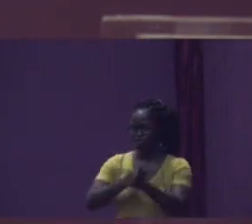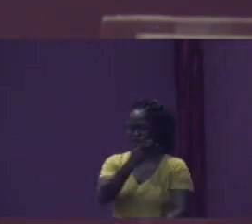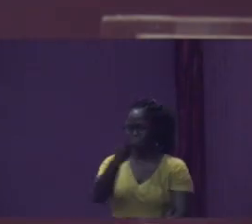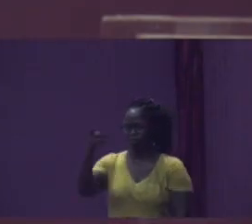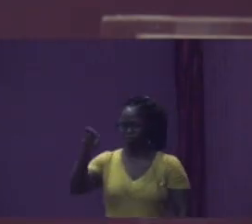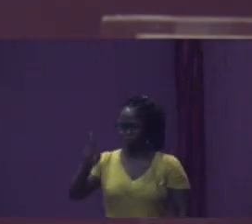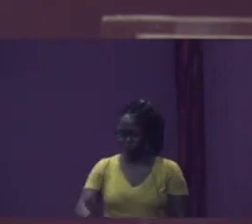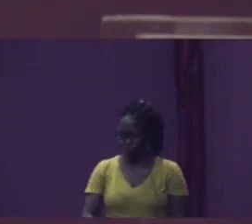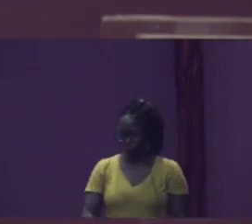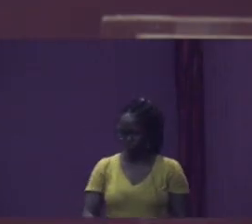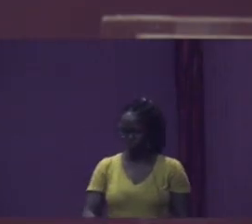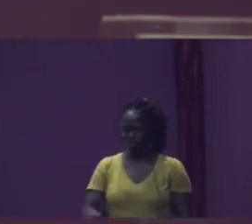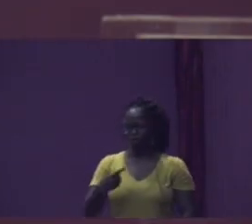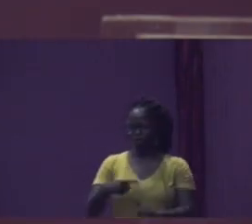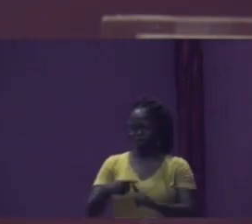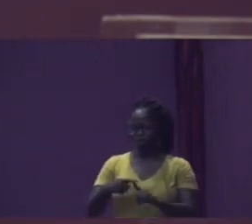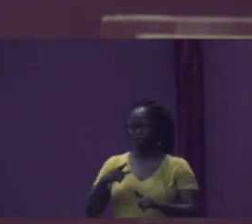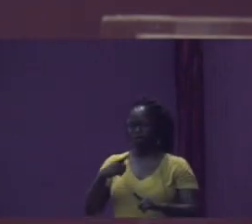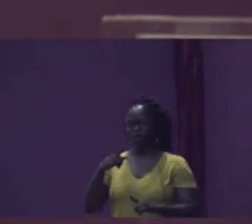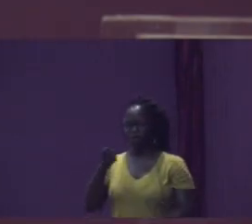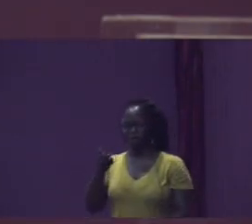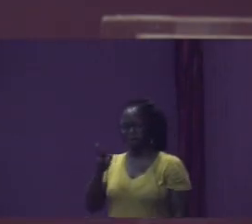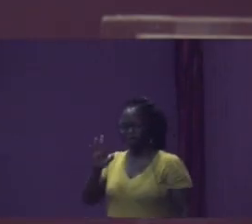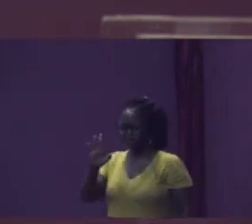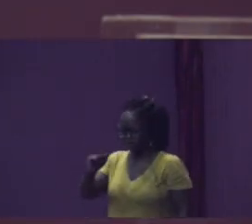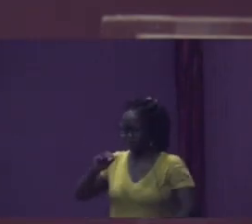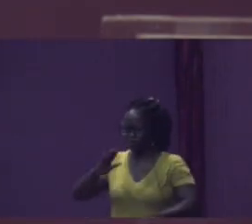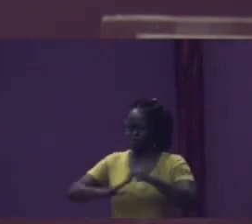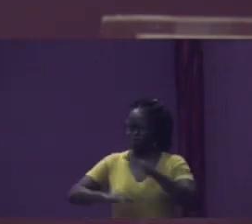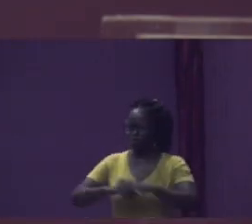illegal. They weren't even contemplated in the law.